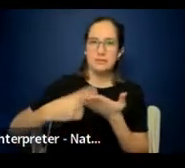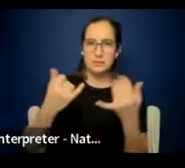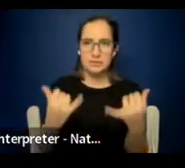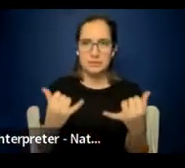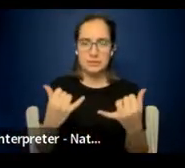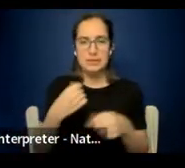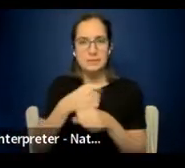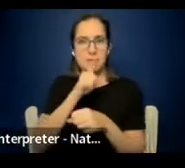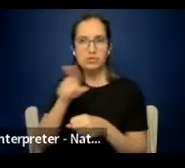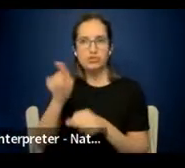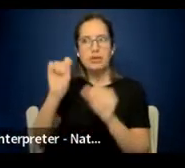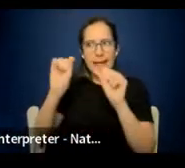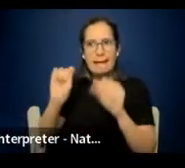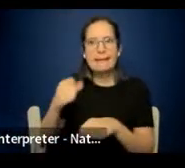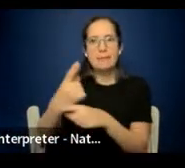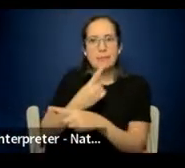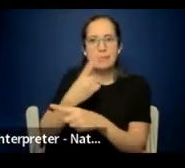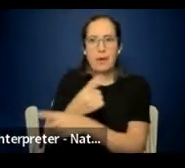what we're trying to accomplish.